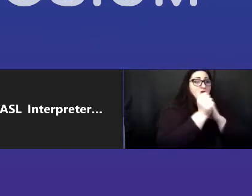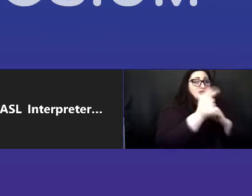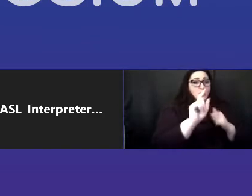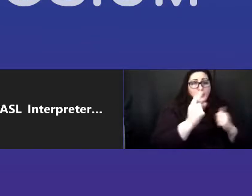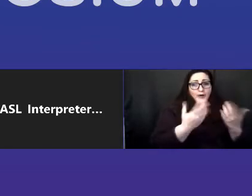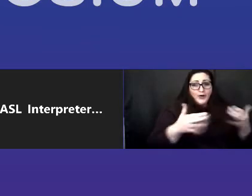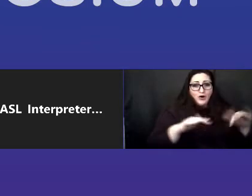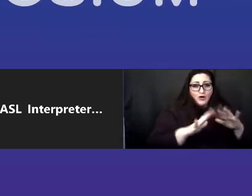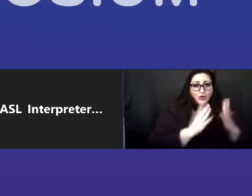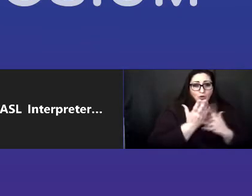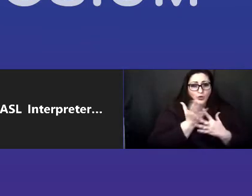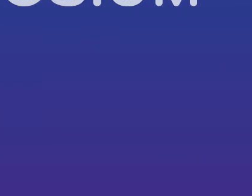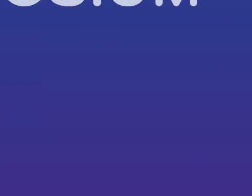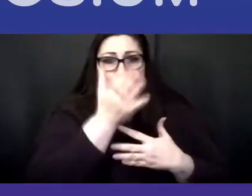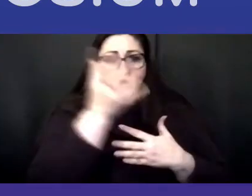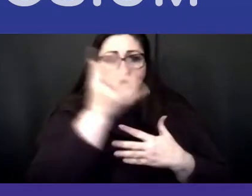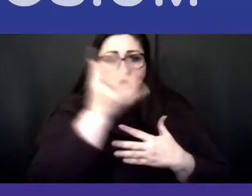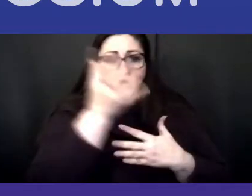the cosmos,